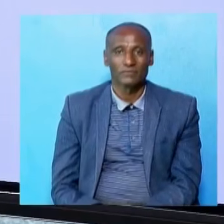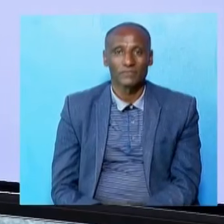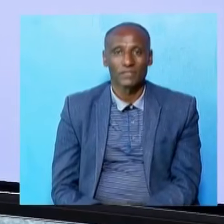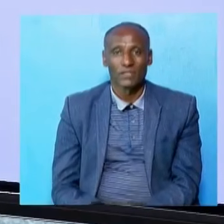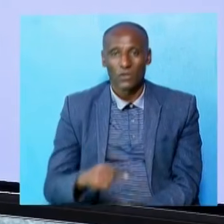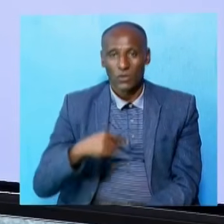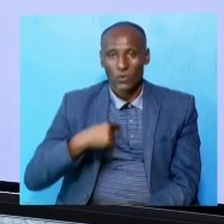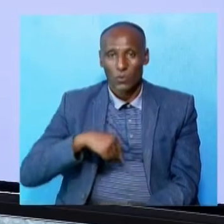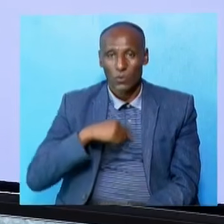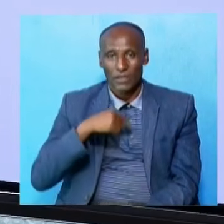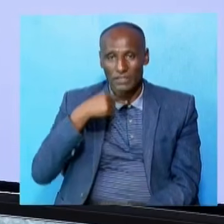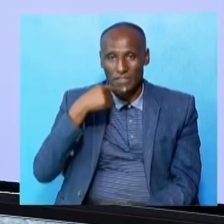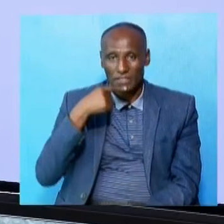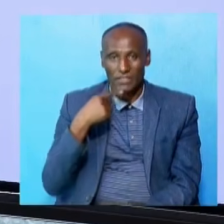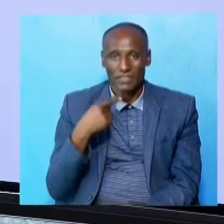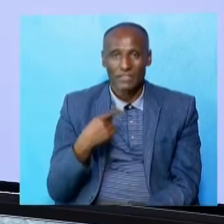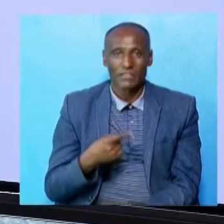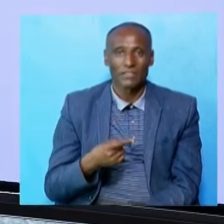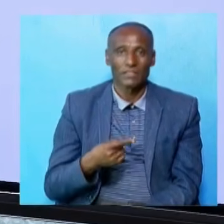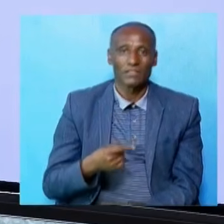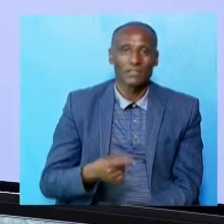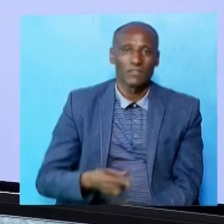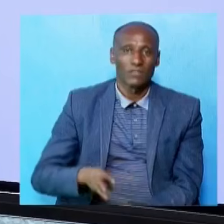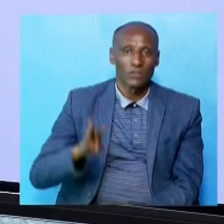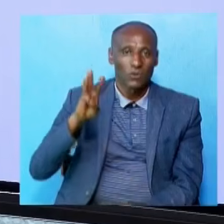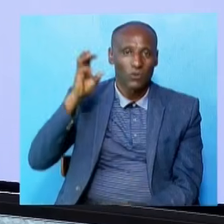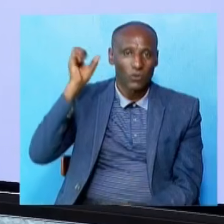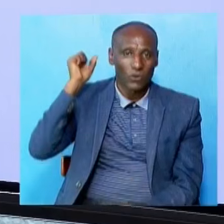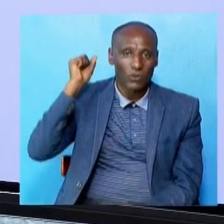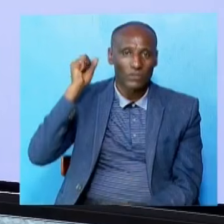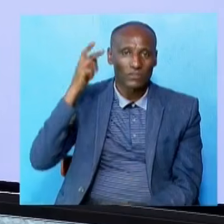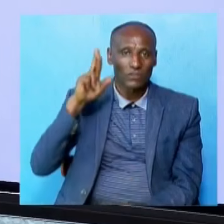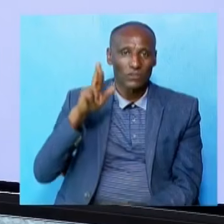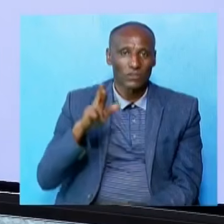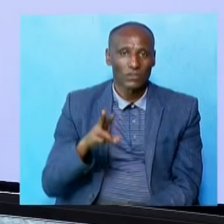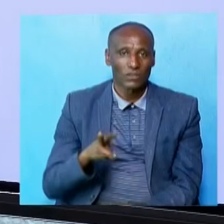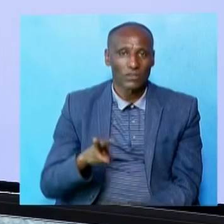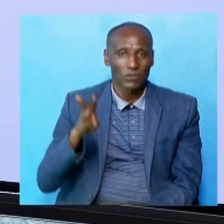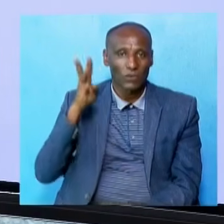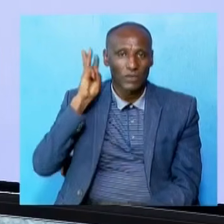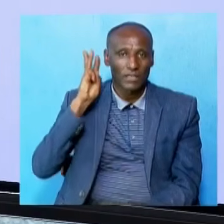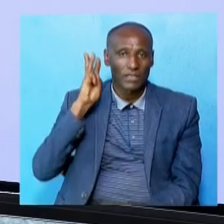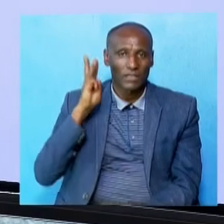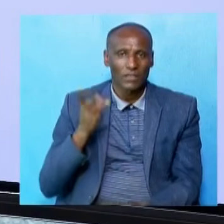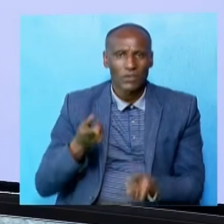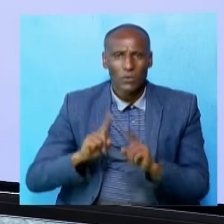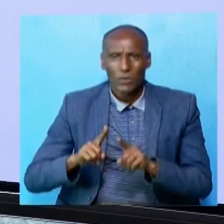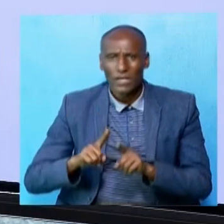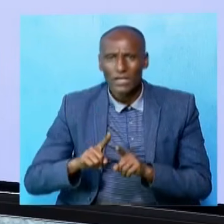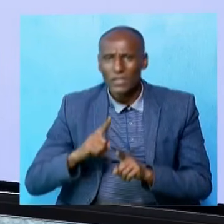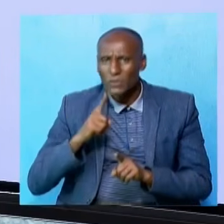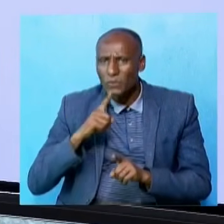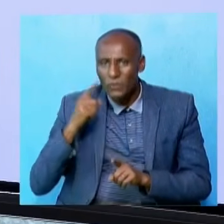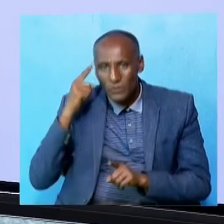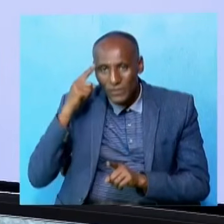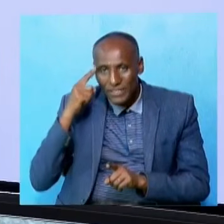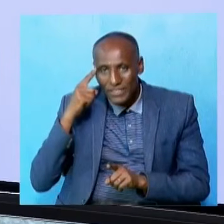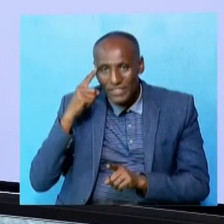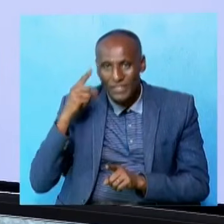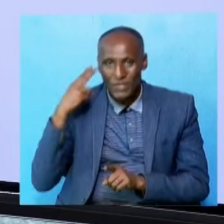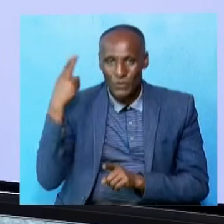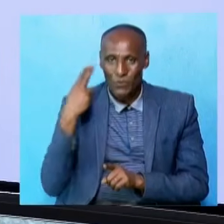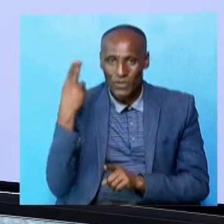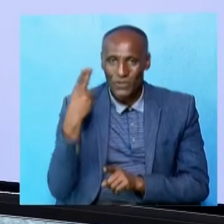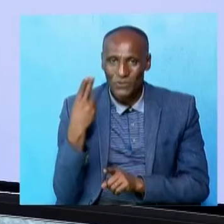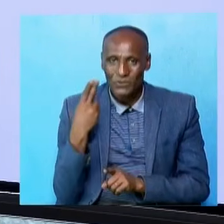what? Was or were. When do you think we use was? We use was when